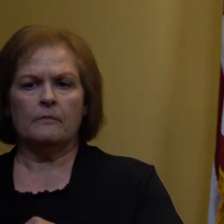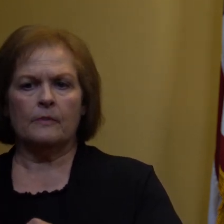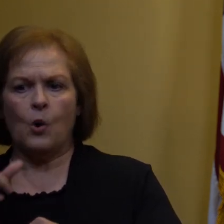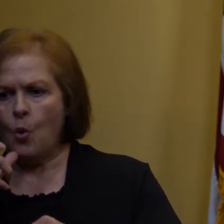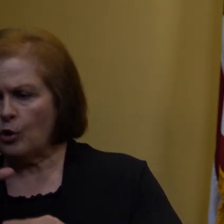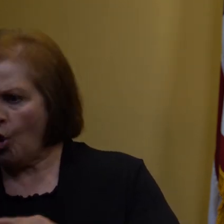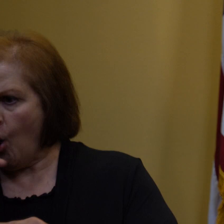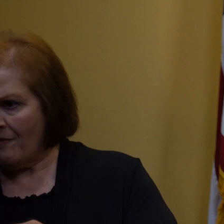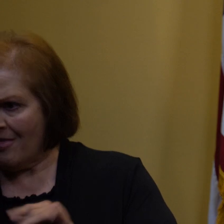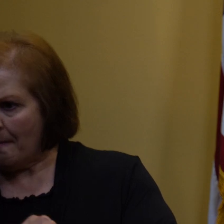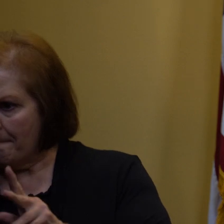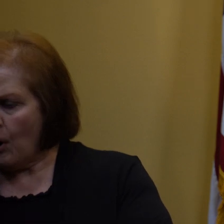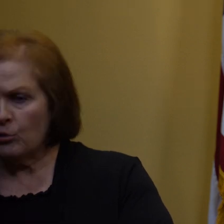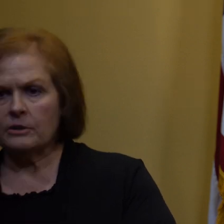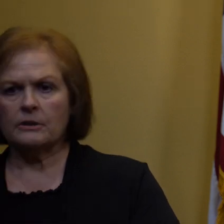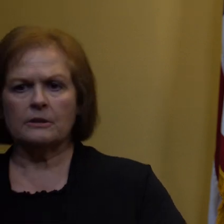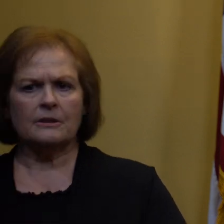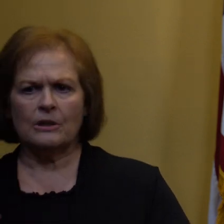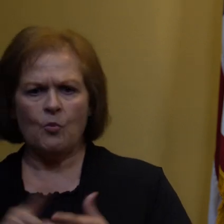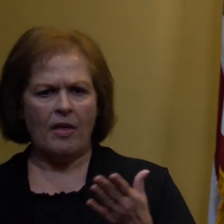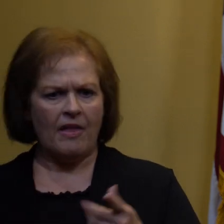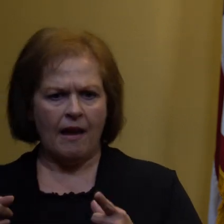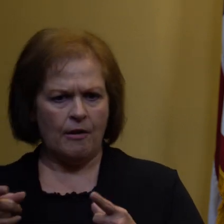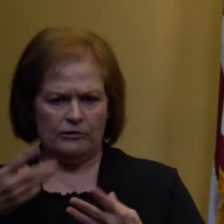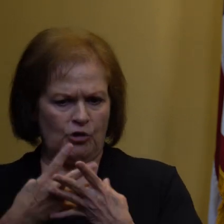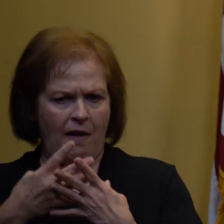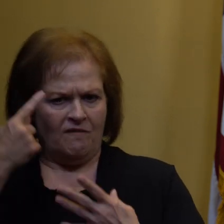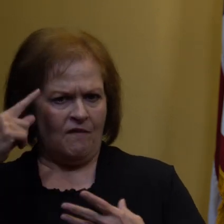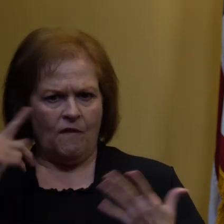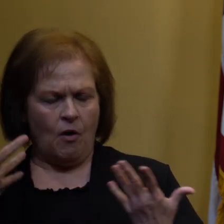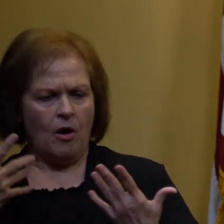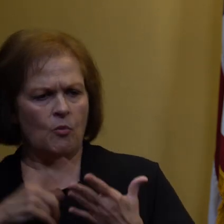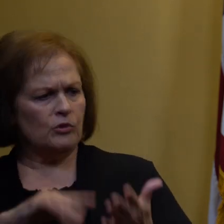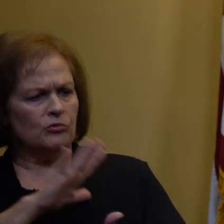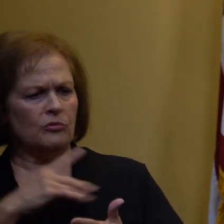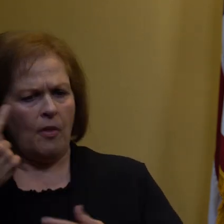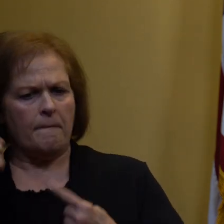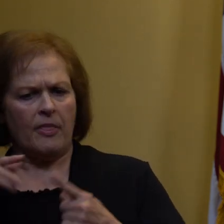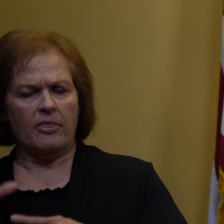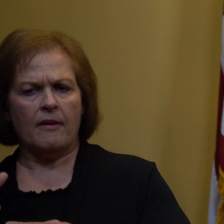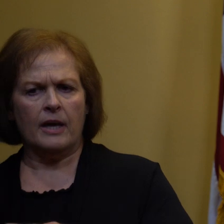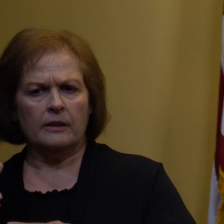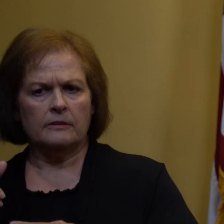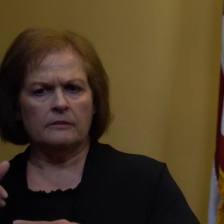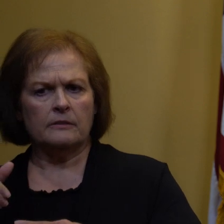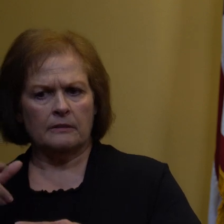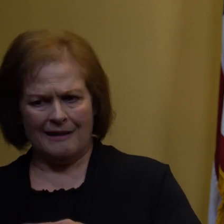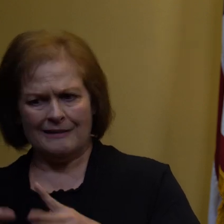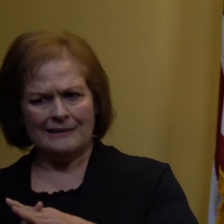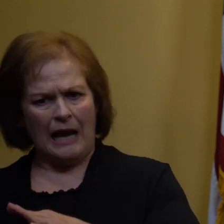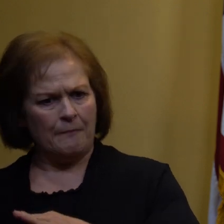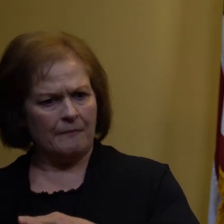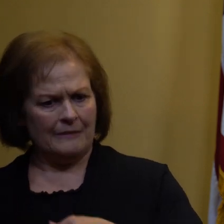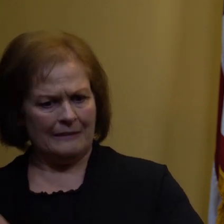looking for the individual, or what they had been in custody for. Just want to get your thoughts on that, as far as, being an escape here in the